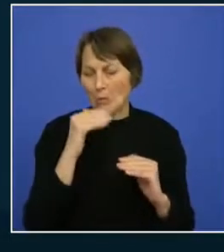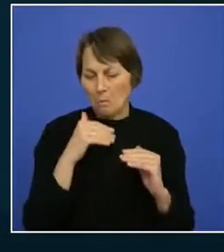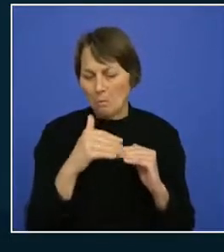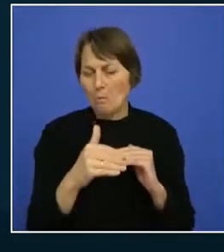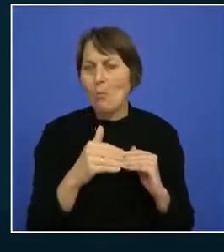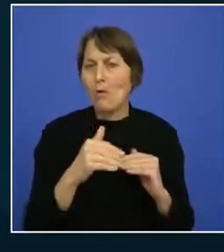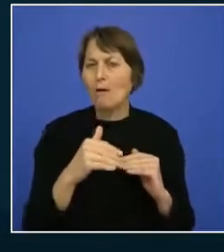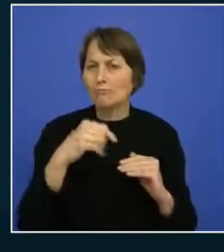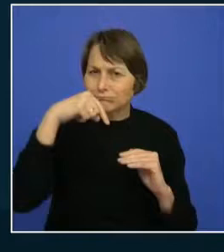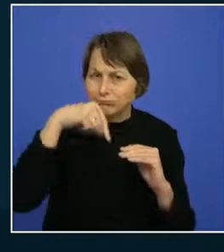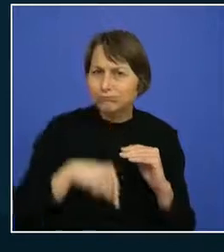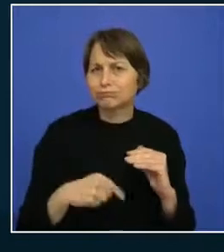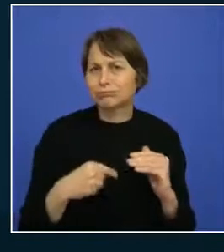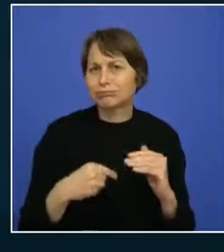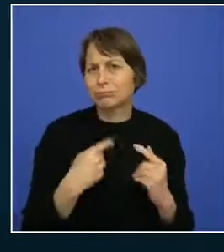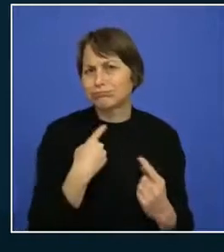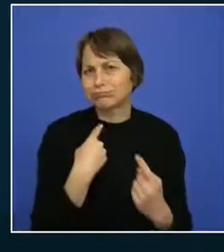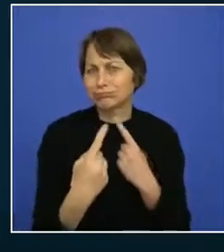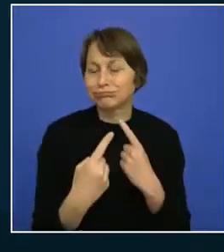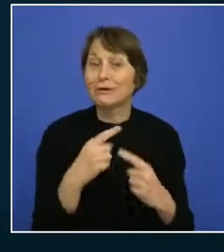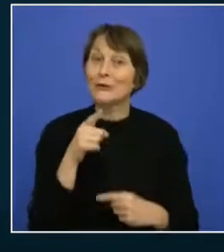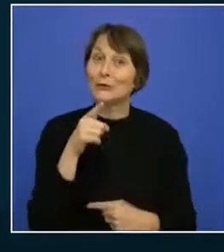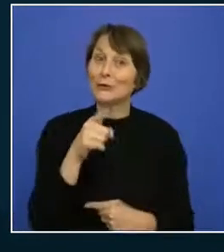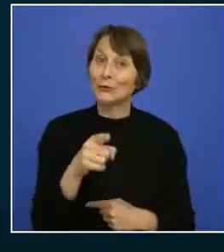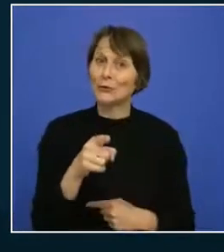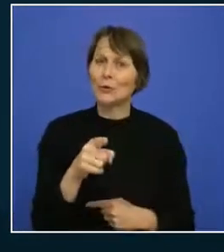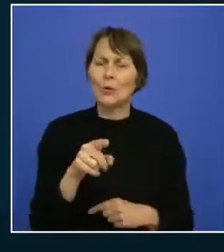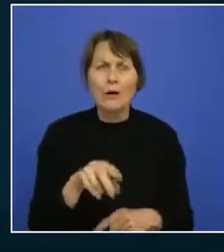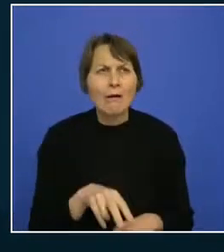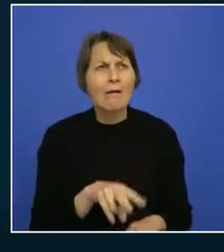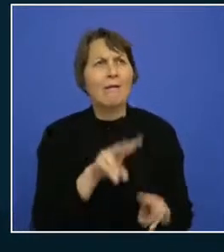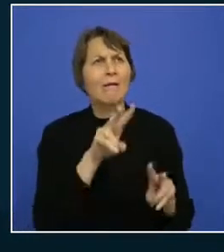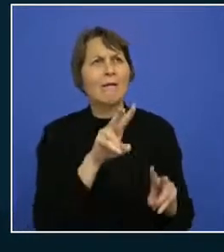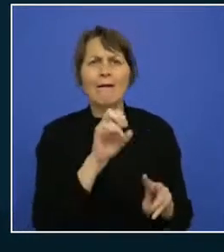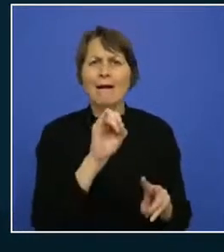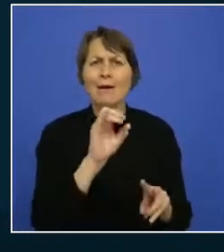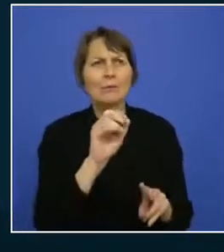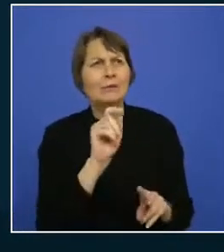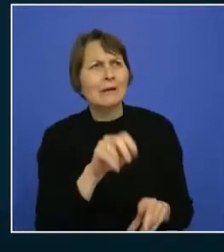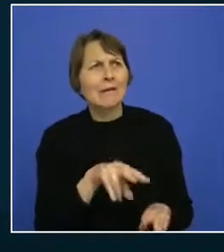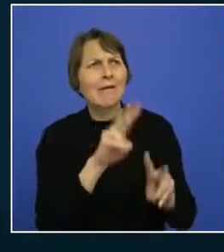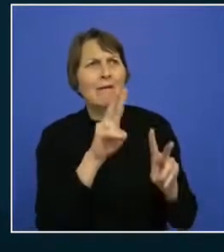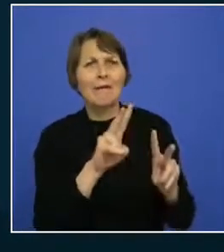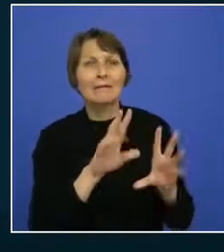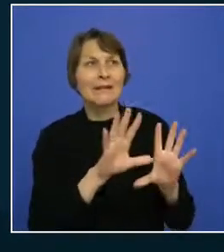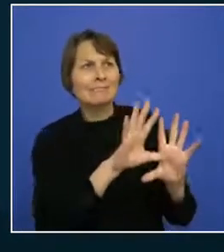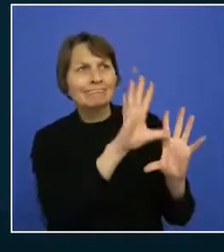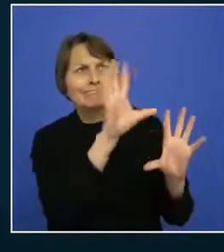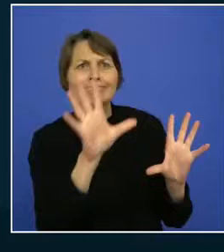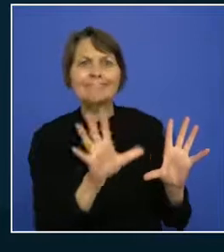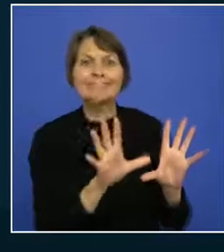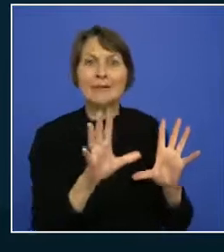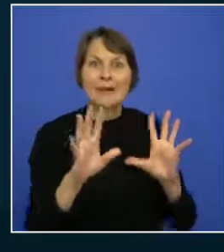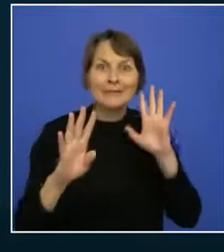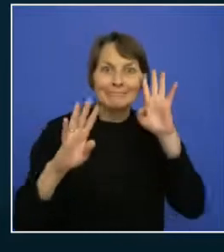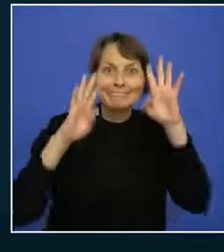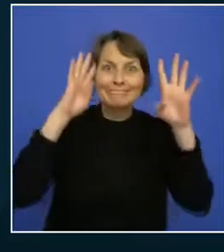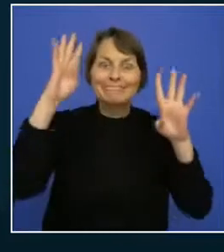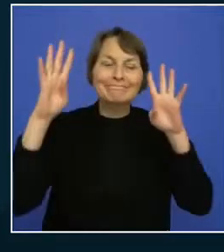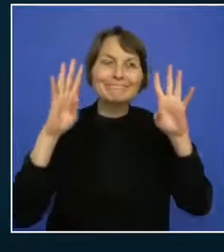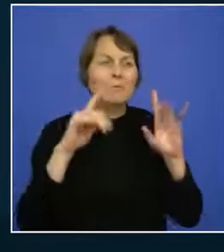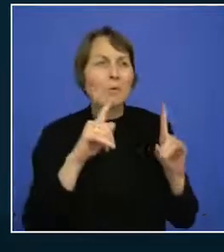about the way you look at IoT is that it's a very creative way of